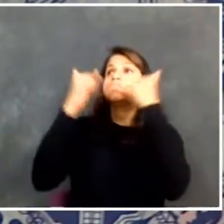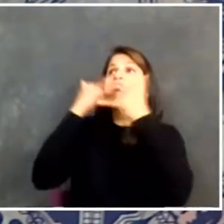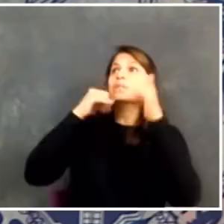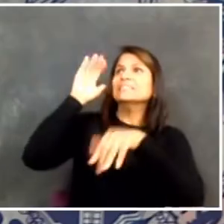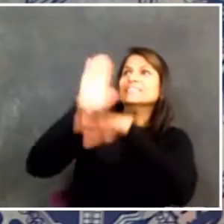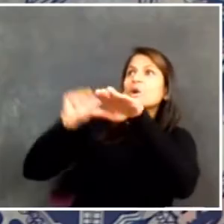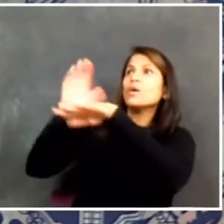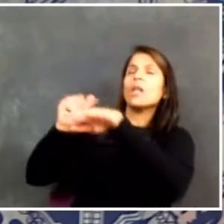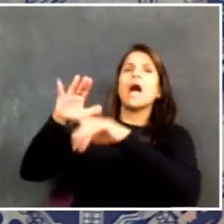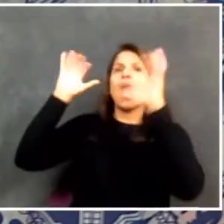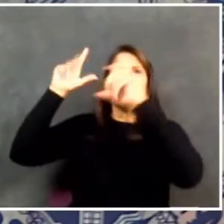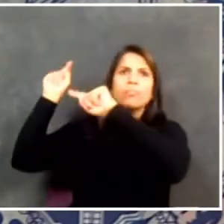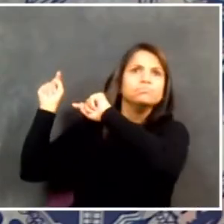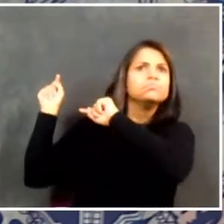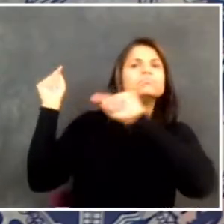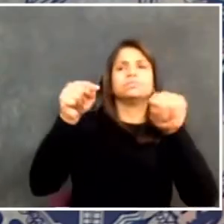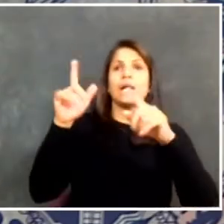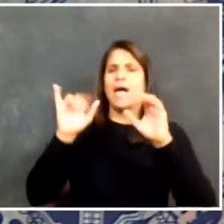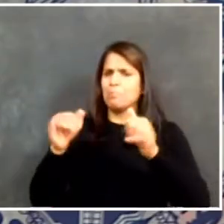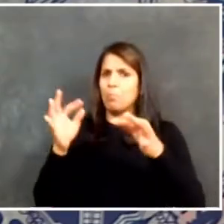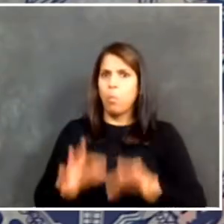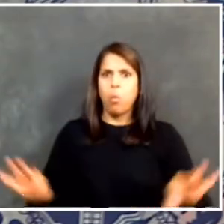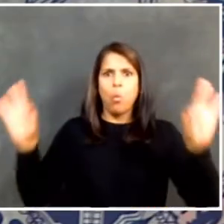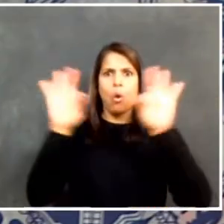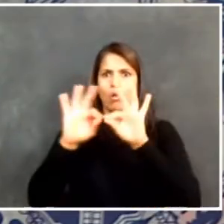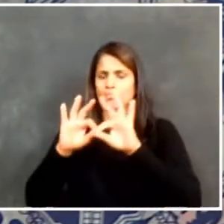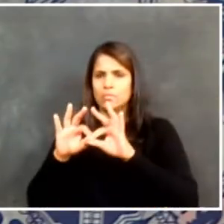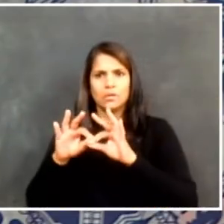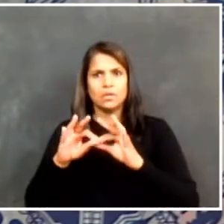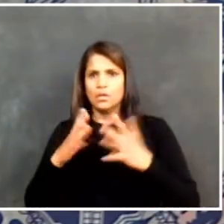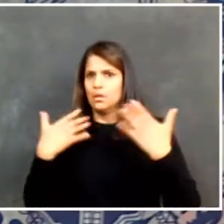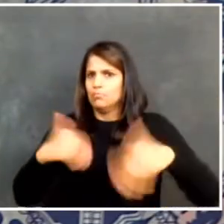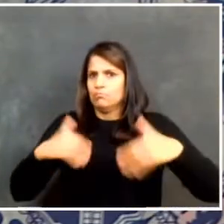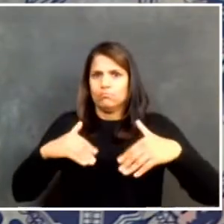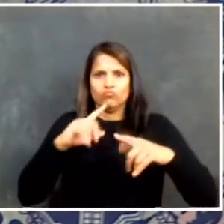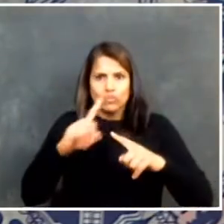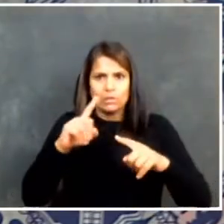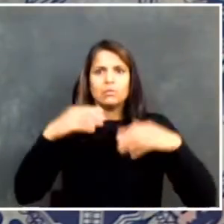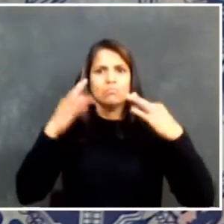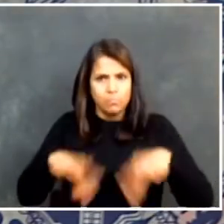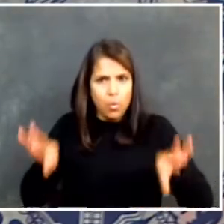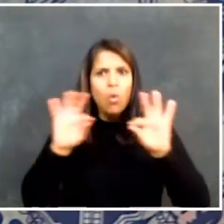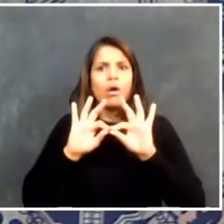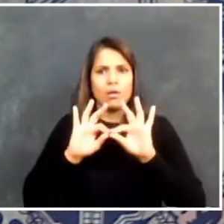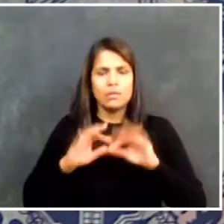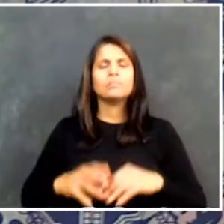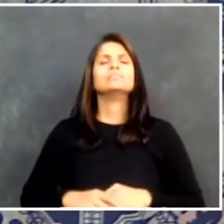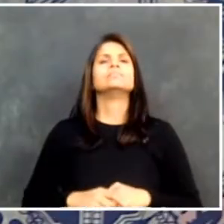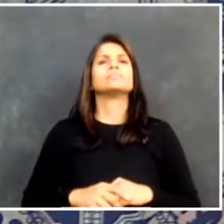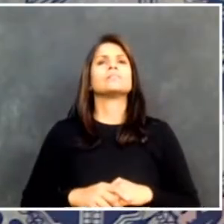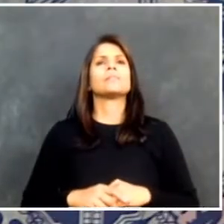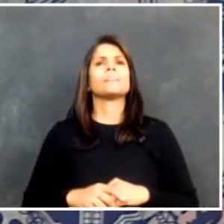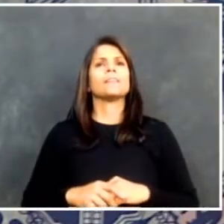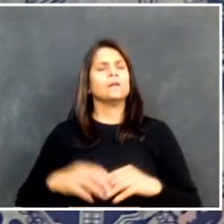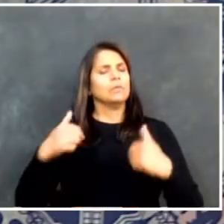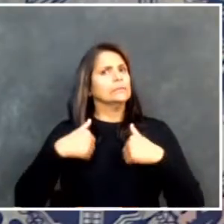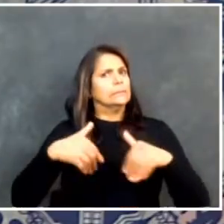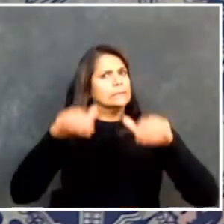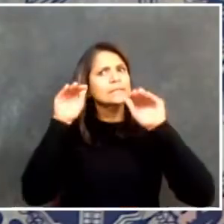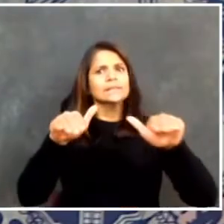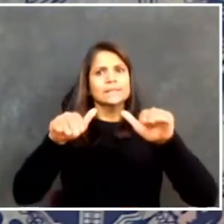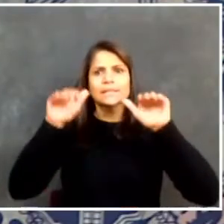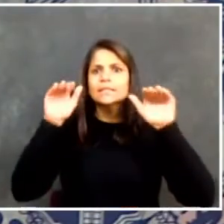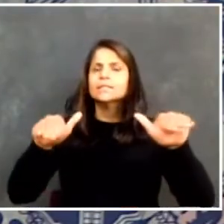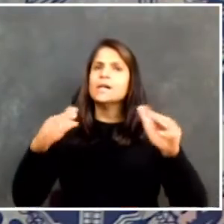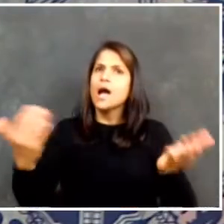show up. But I want to emphasize how much EMS constantly prioritized the folks whose lives are in immediate danger and rushed